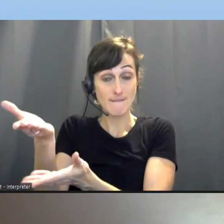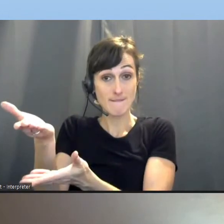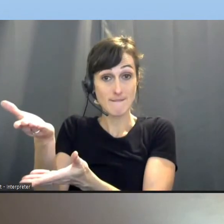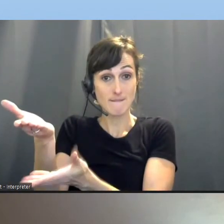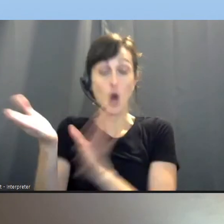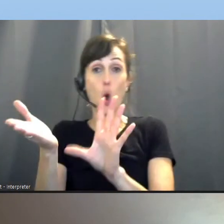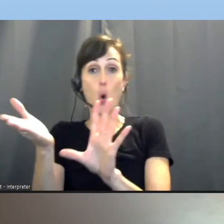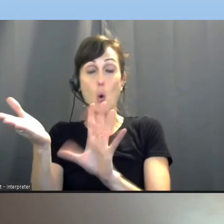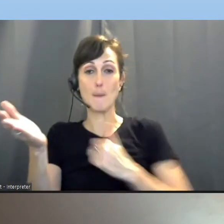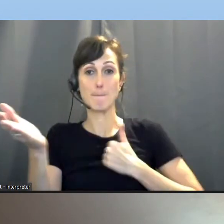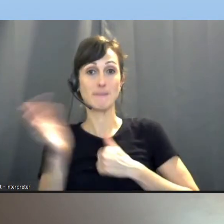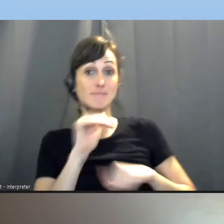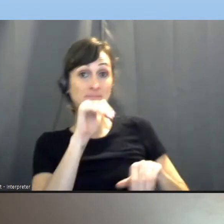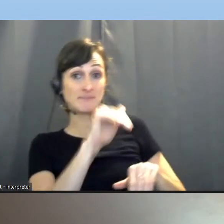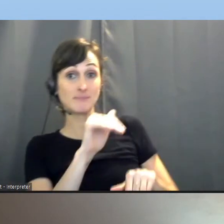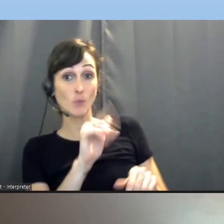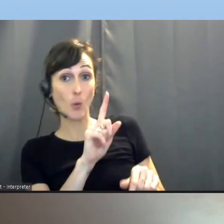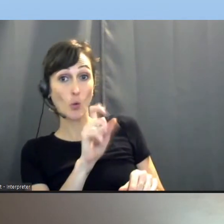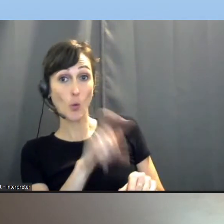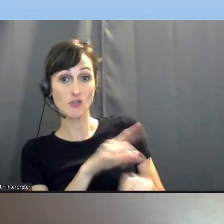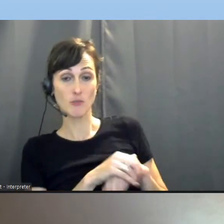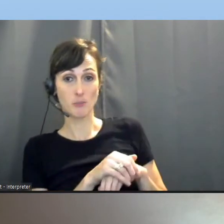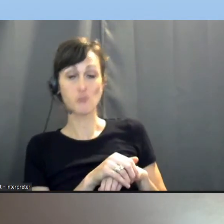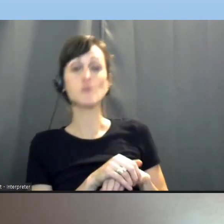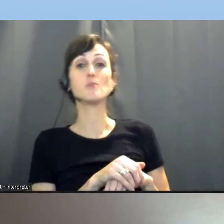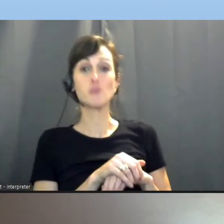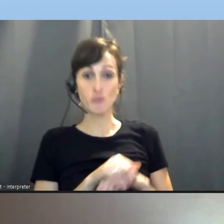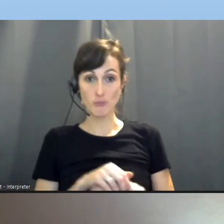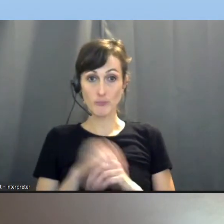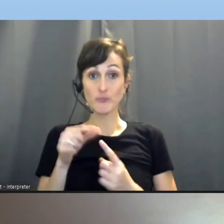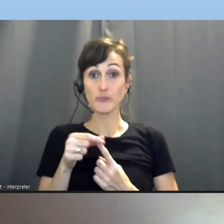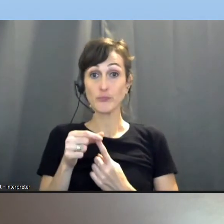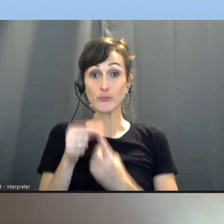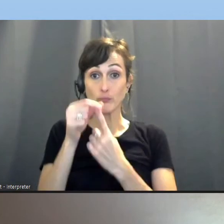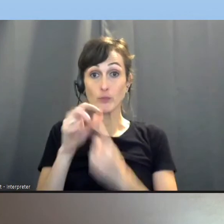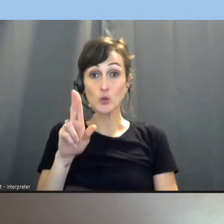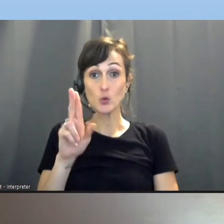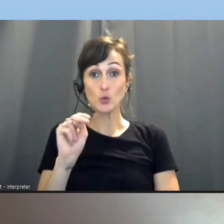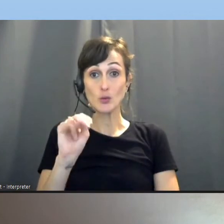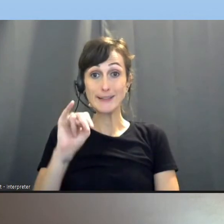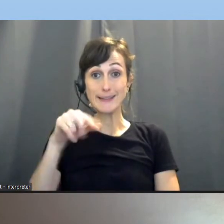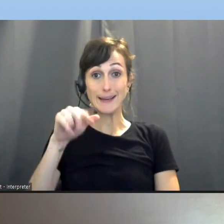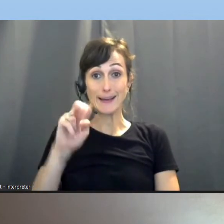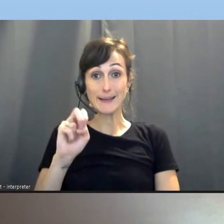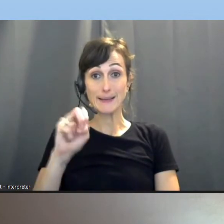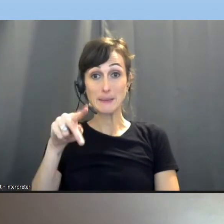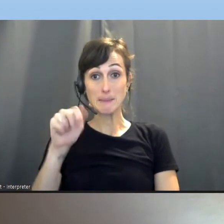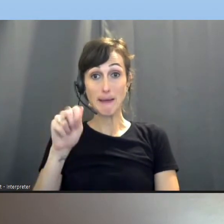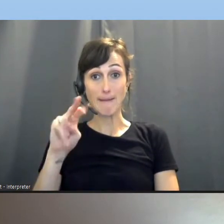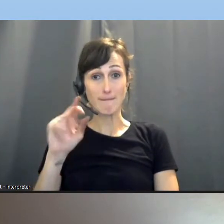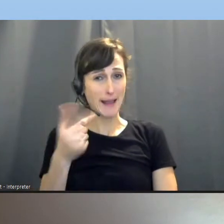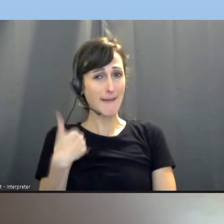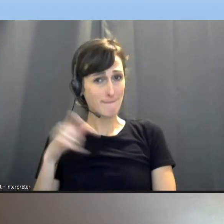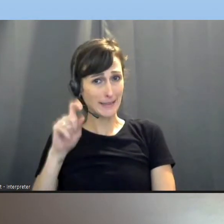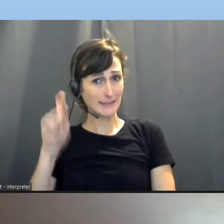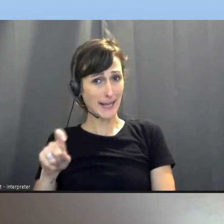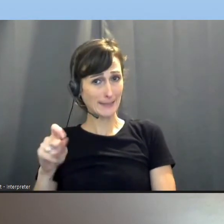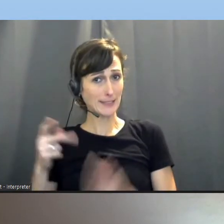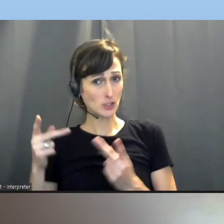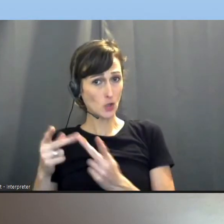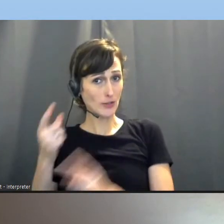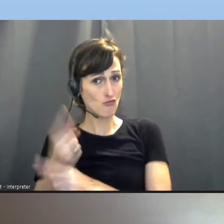sorry. One question real quick, Ken. Unique Paving, surely they have a Texas location, right? Yes,